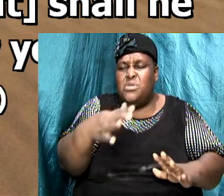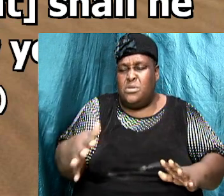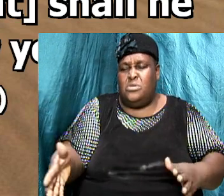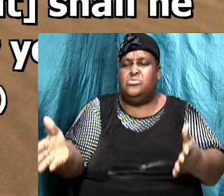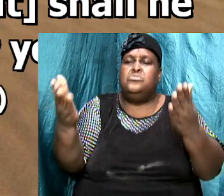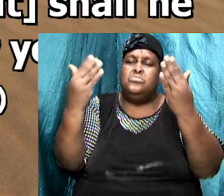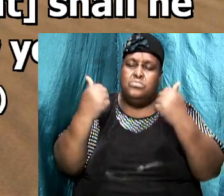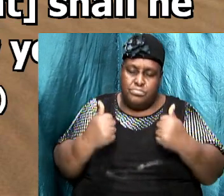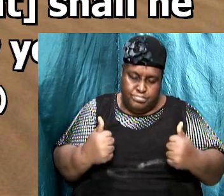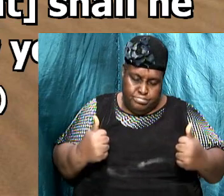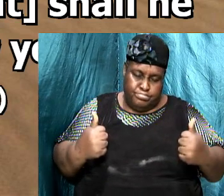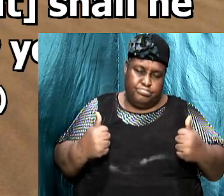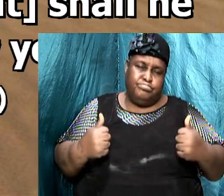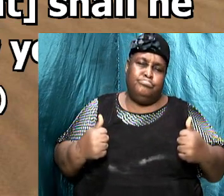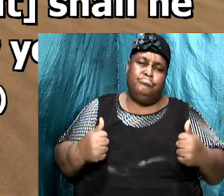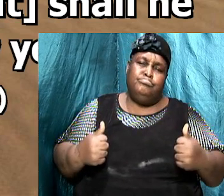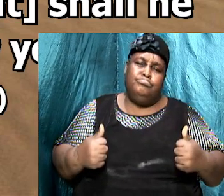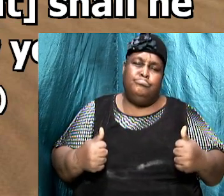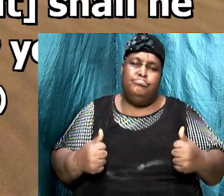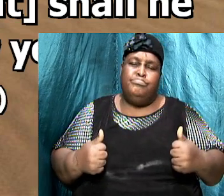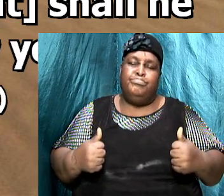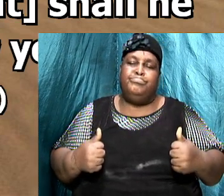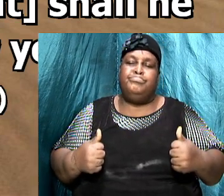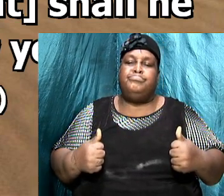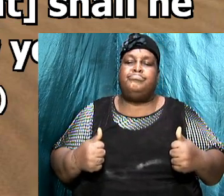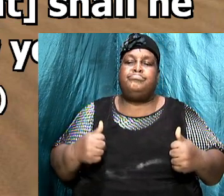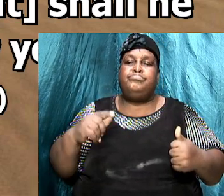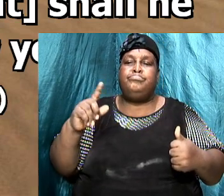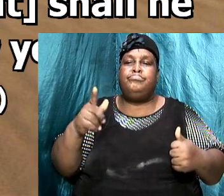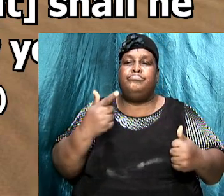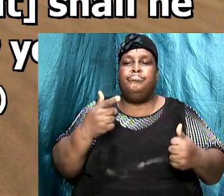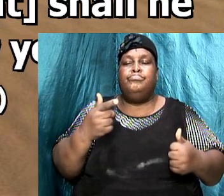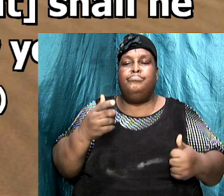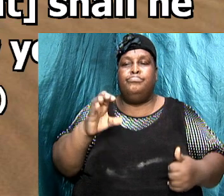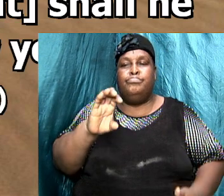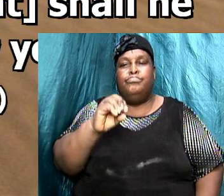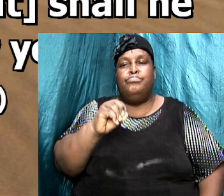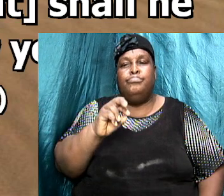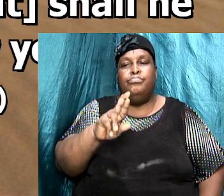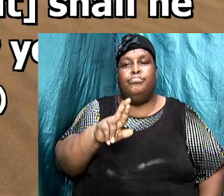come. Let us also look at 1 Corinthians 2 verses 14.